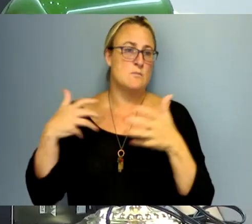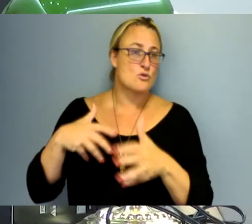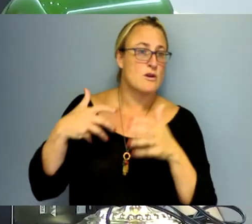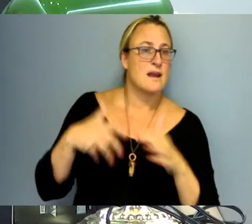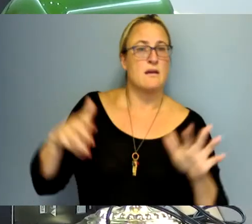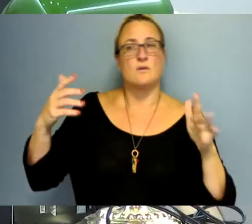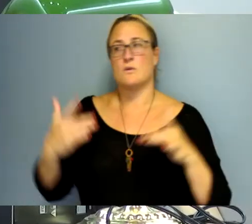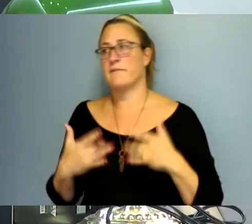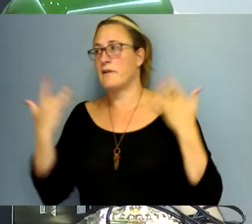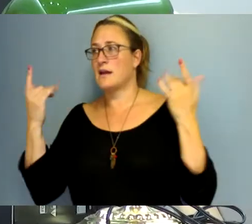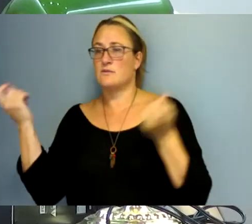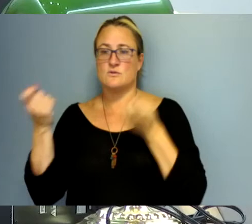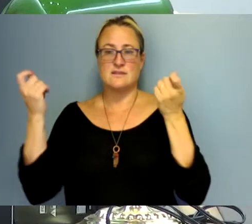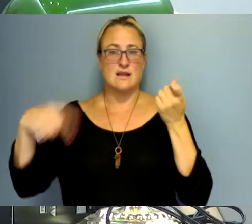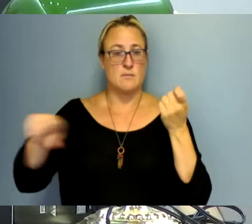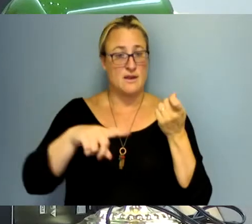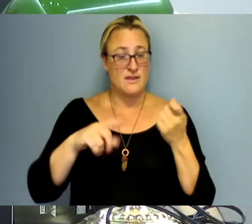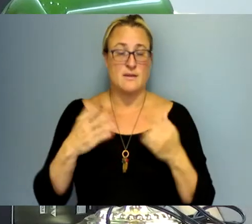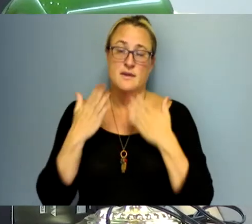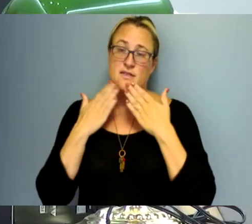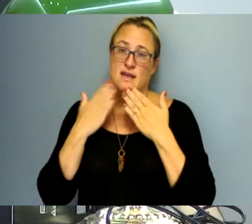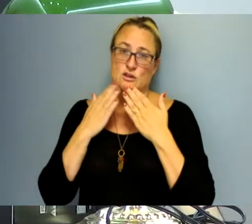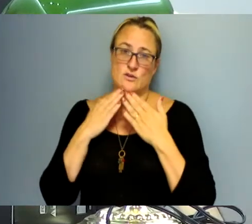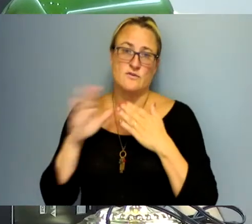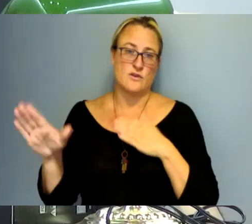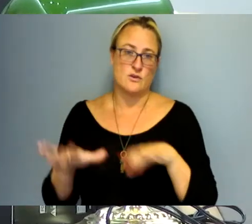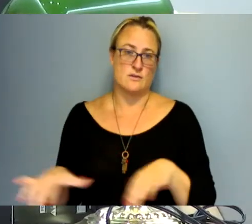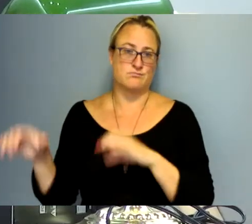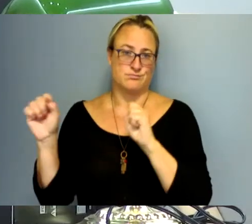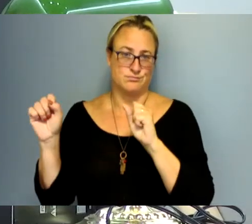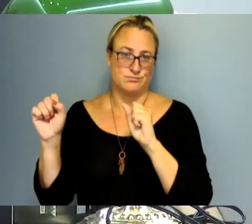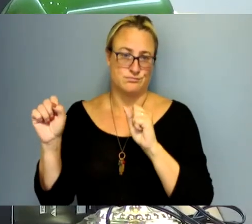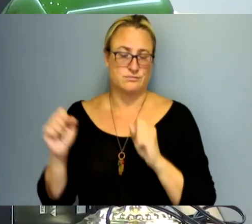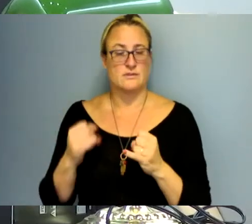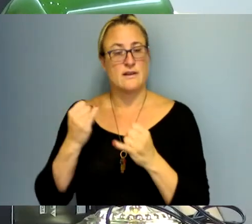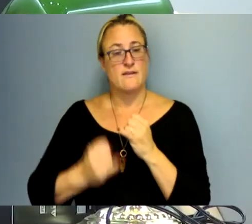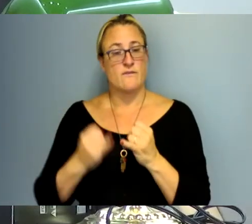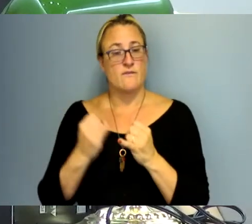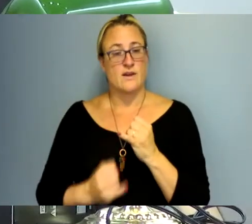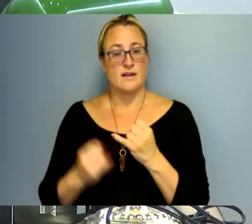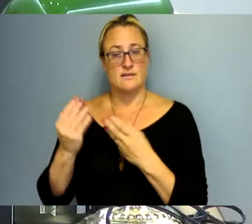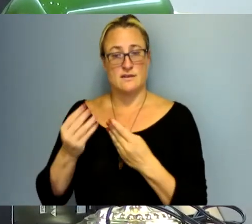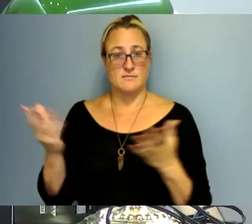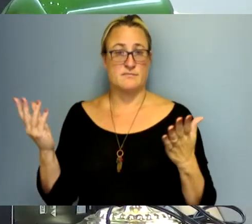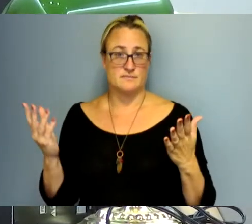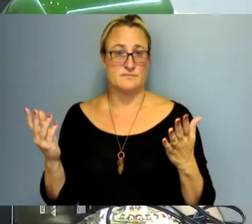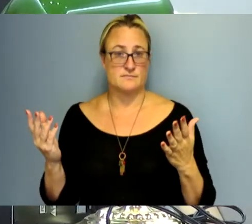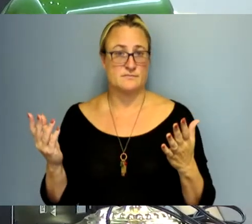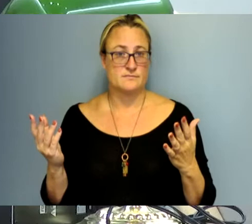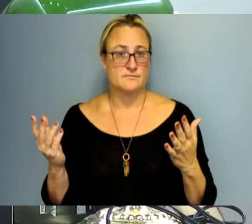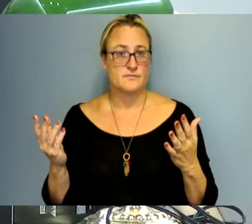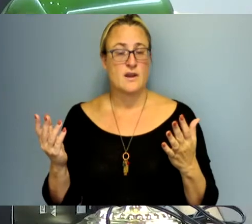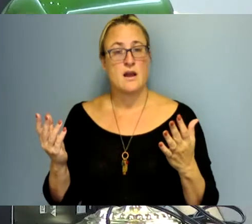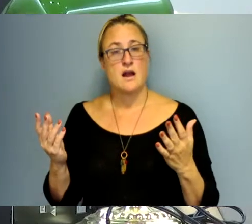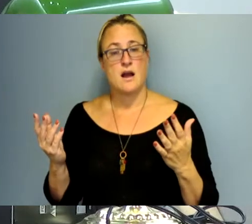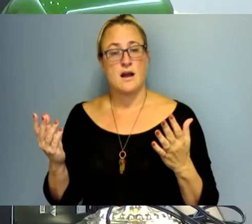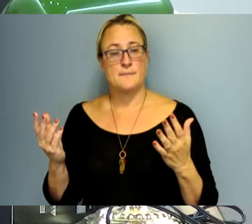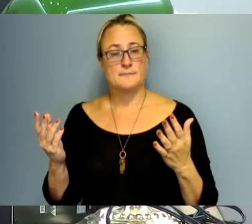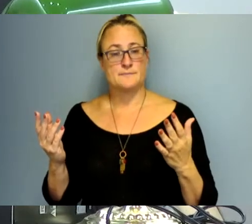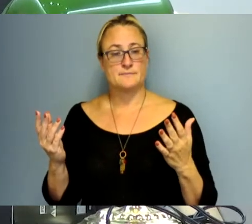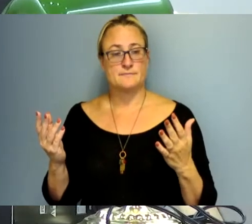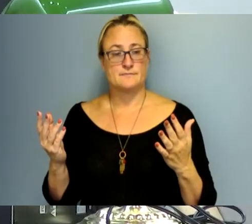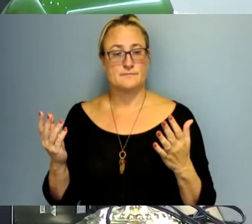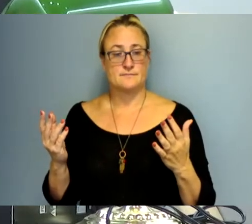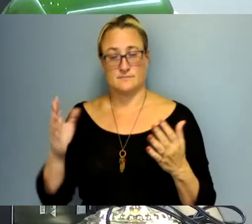to celebrate those veterans. Thank you for what you're doing as well. And finally, just letting people know, make sure this is